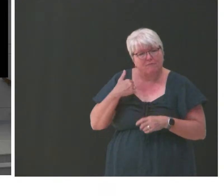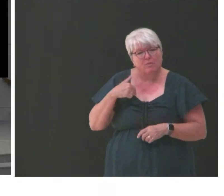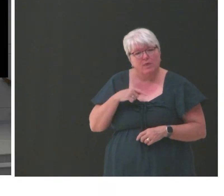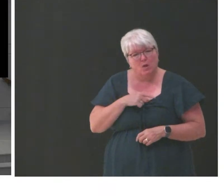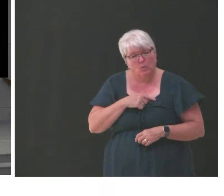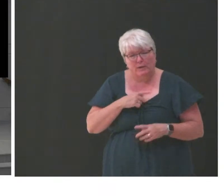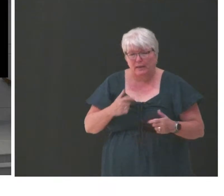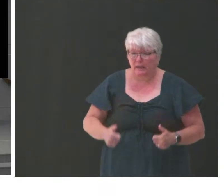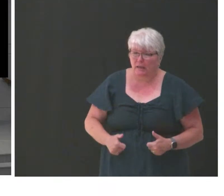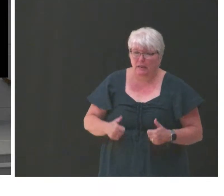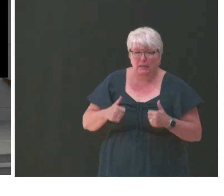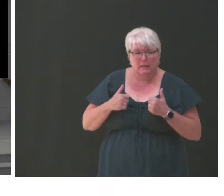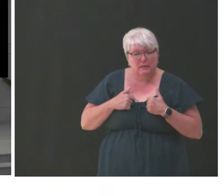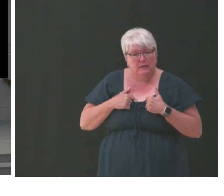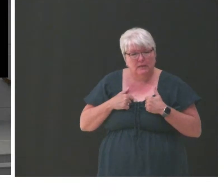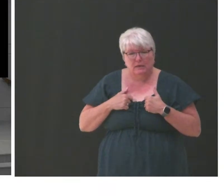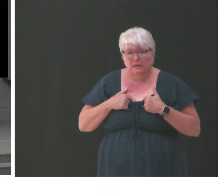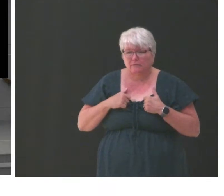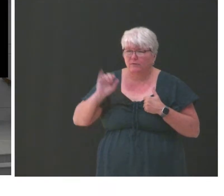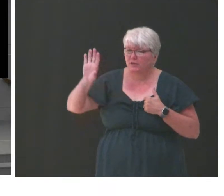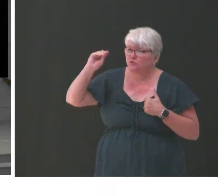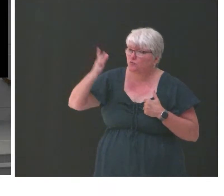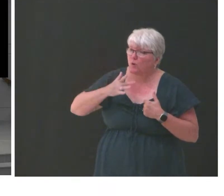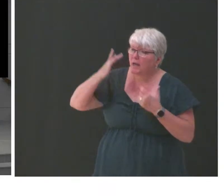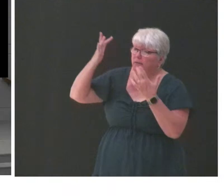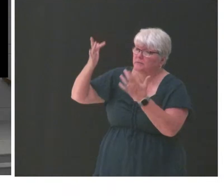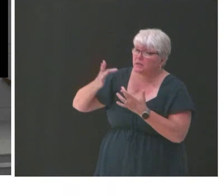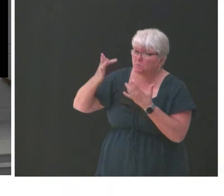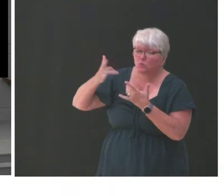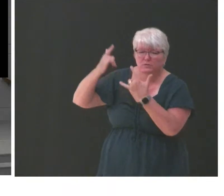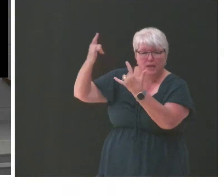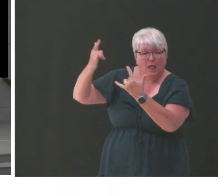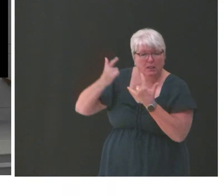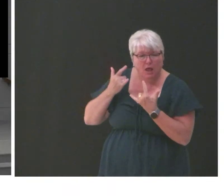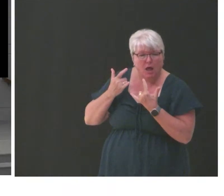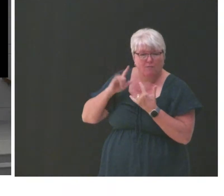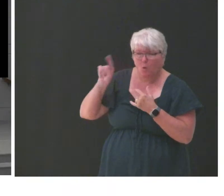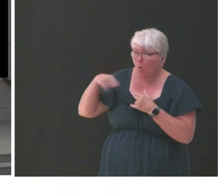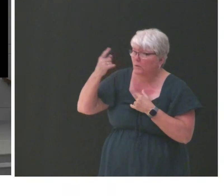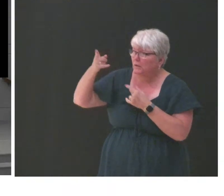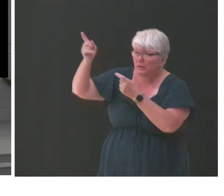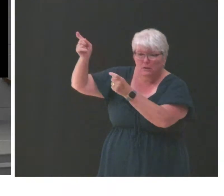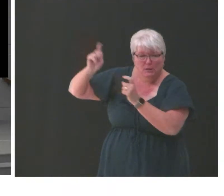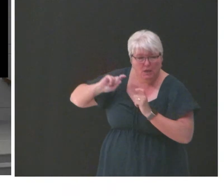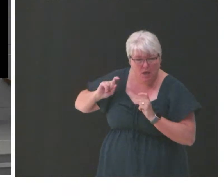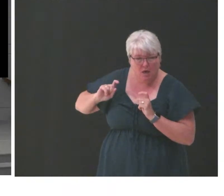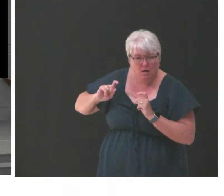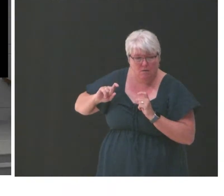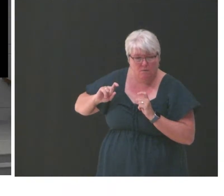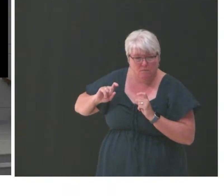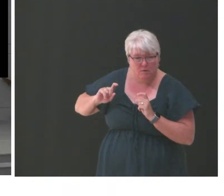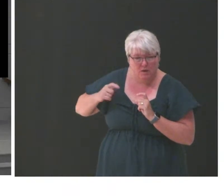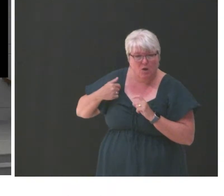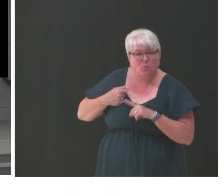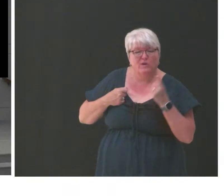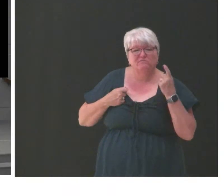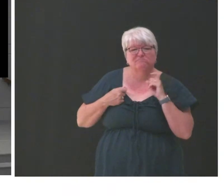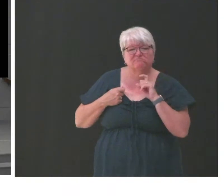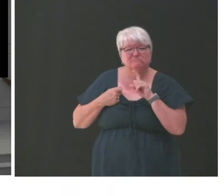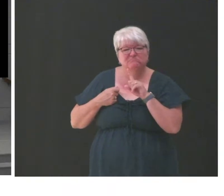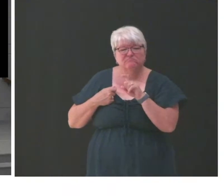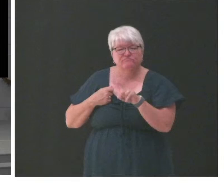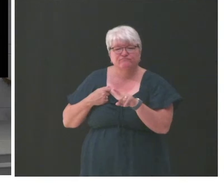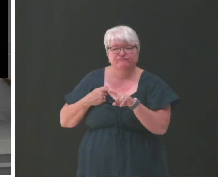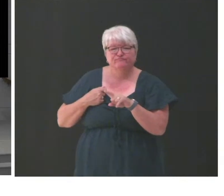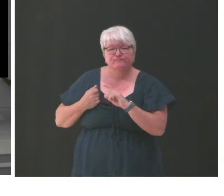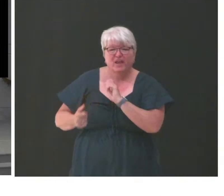we live in this grace and mercy and love that only He could give, and we come in with this apathetic